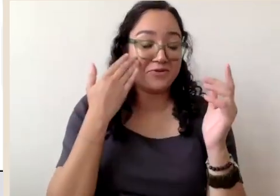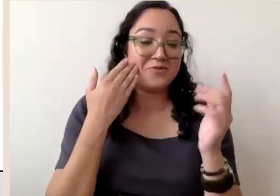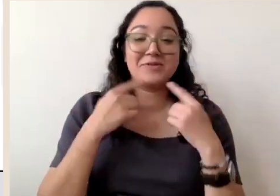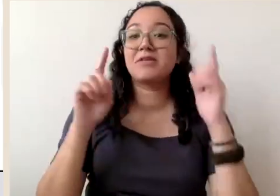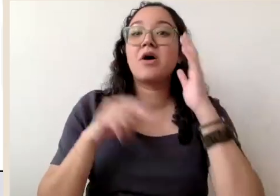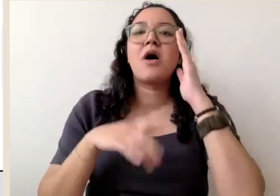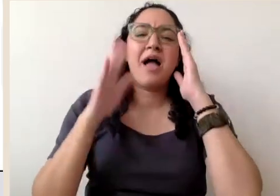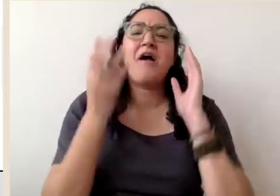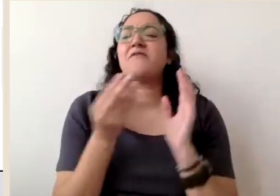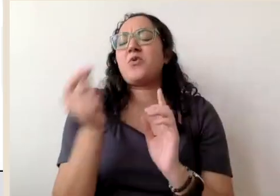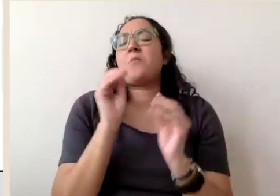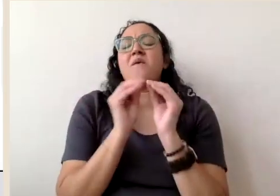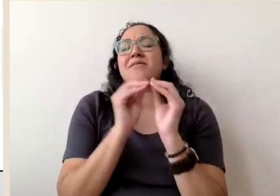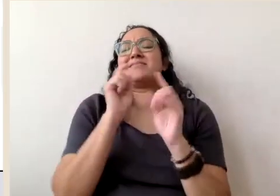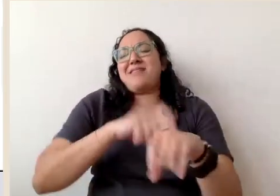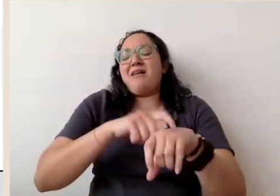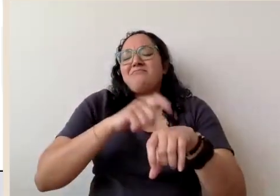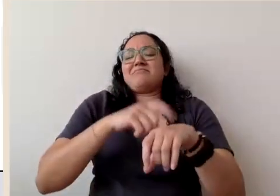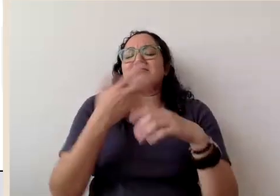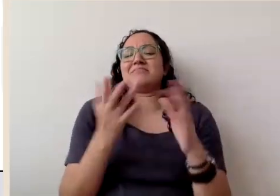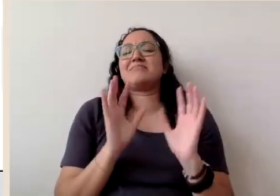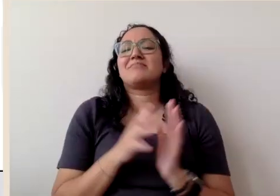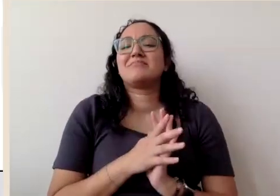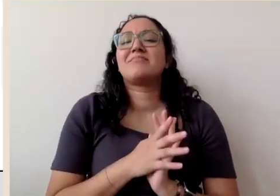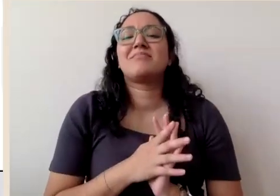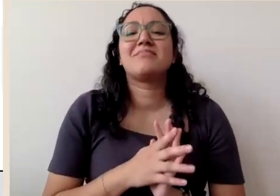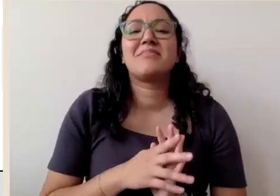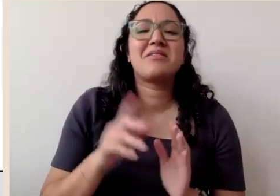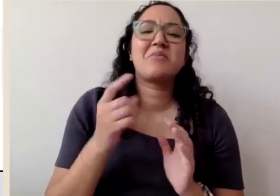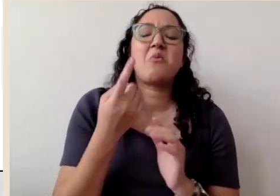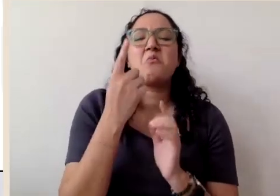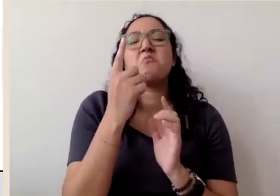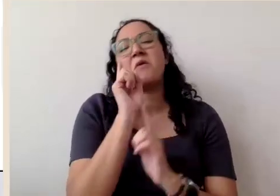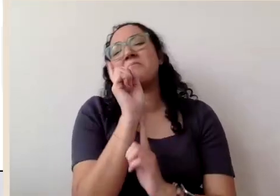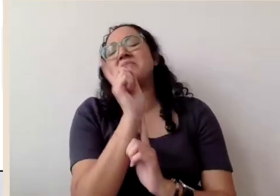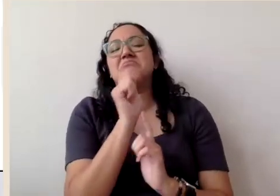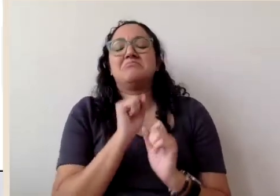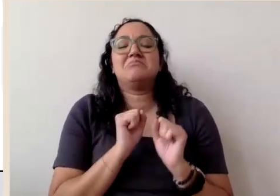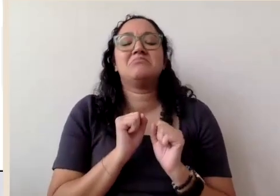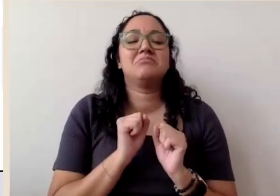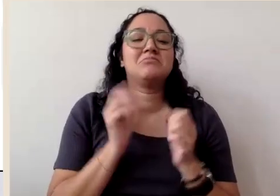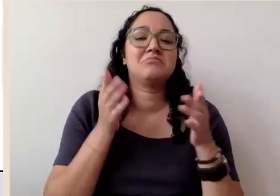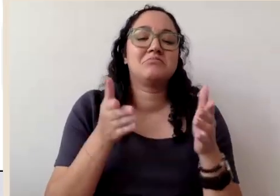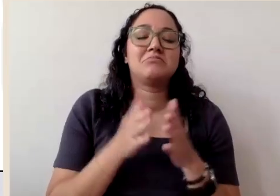I'm going to give us a little bit more time to answer this one. So I'm going to give us a little bit under a minute for this one.